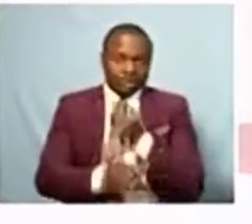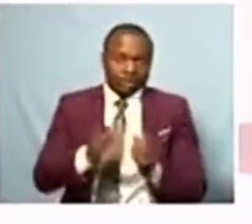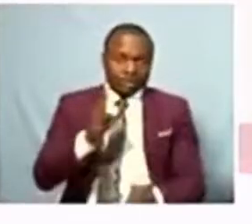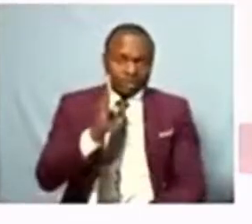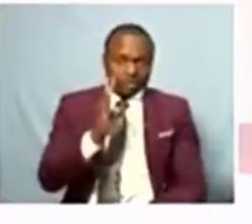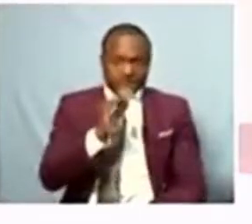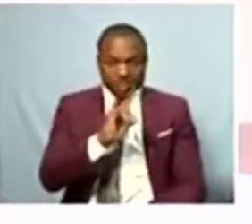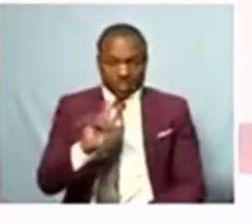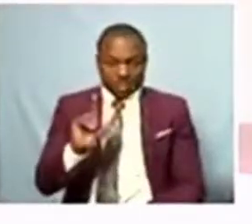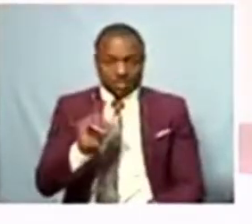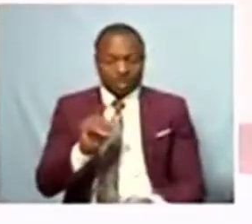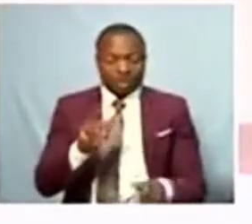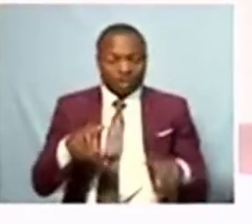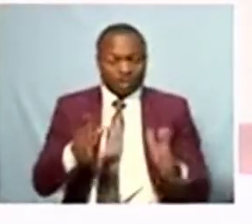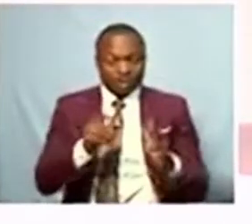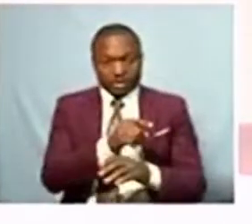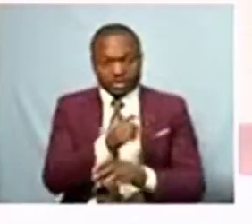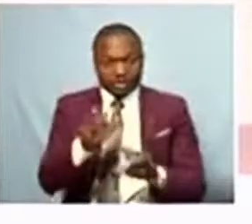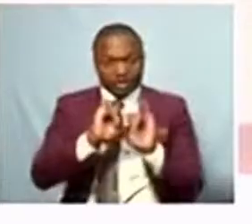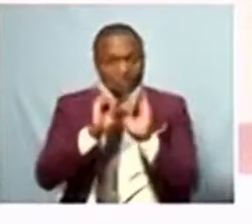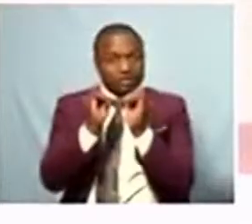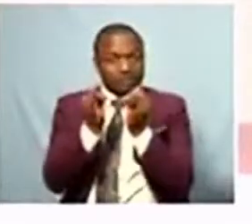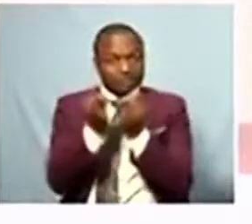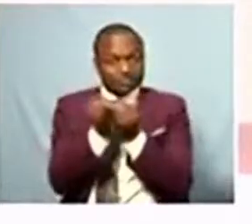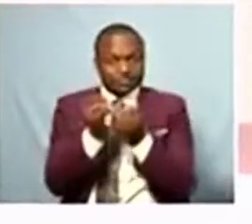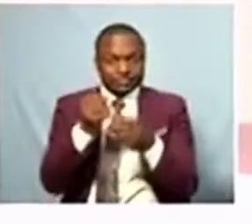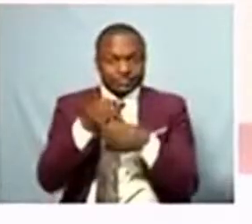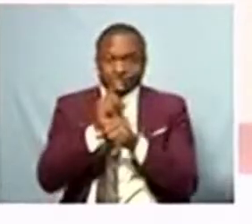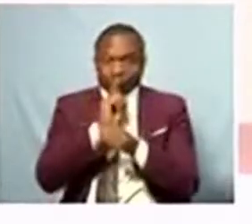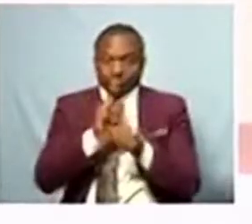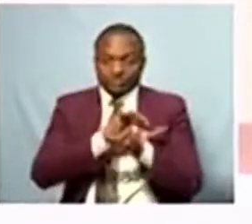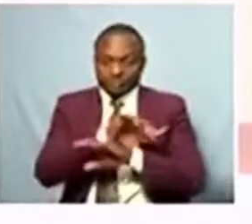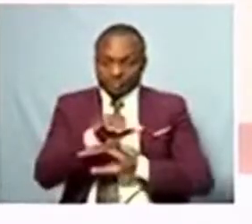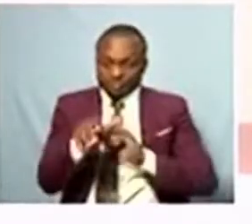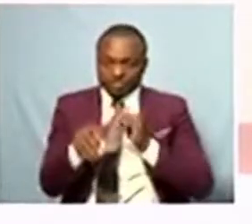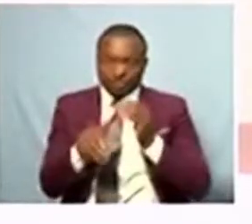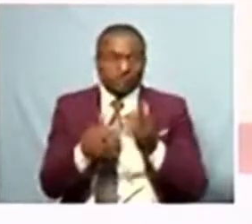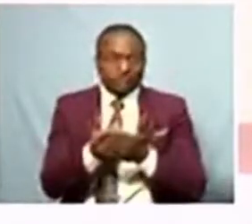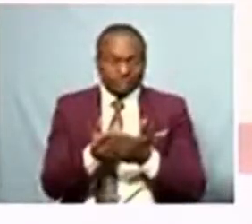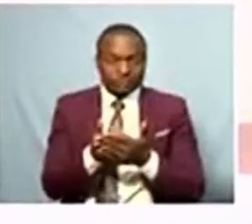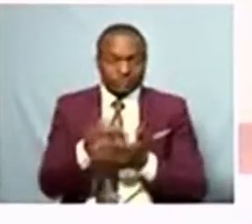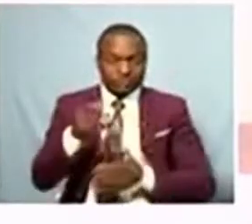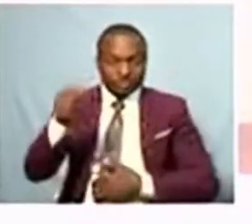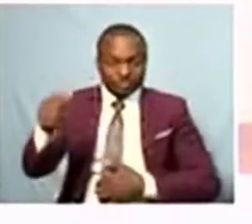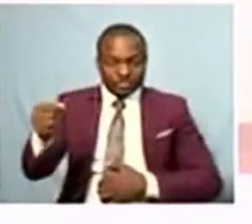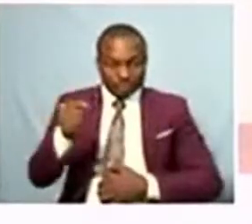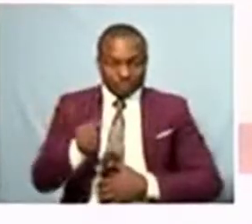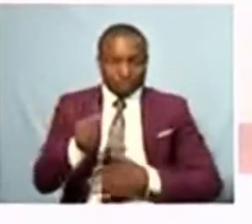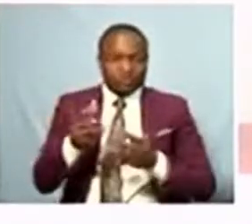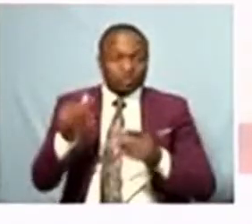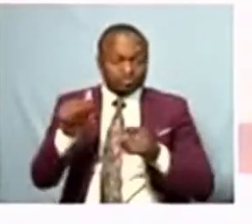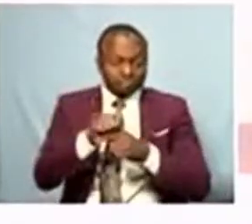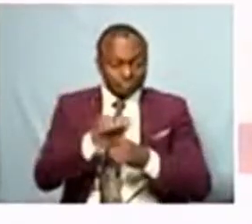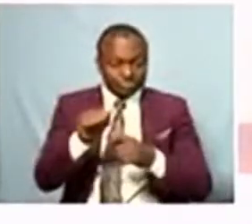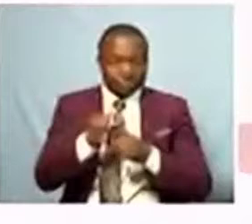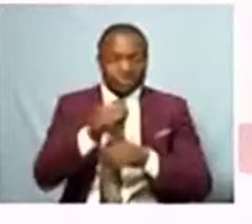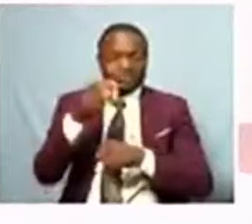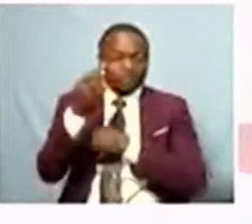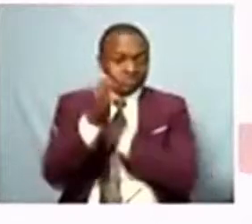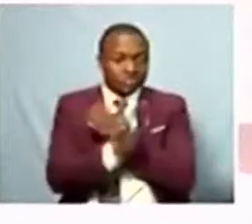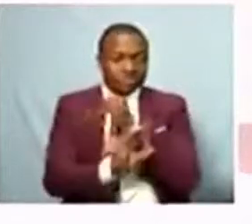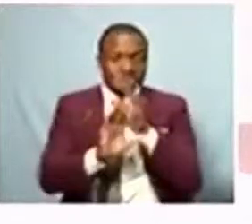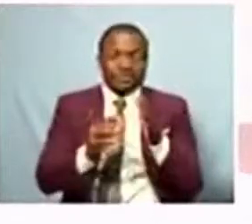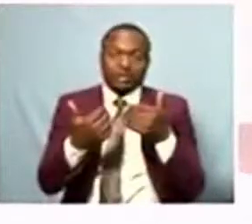mandates these institutions to ensure that all employed or trained foreigners